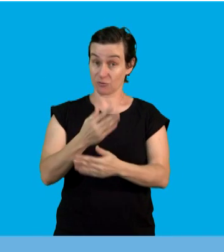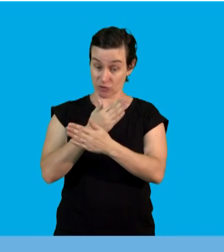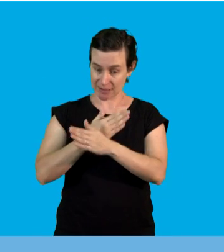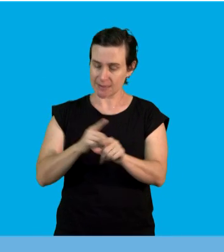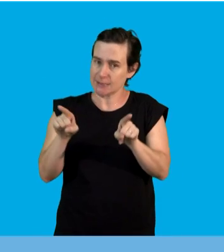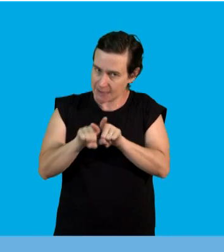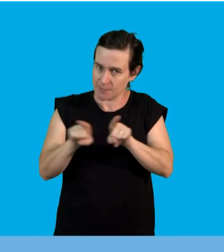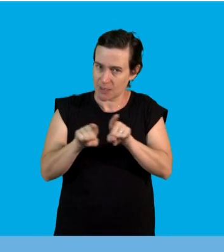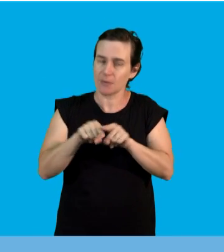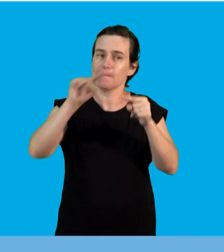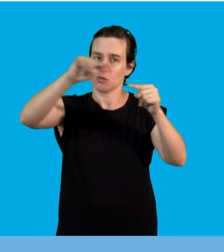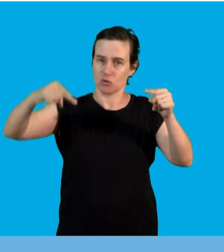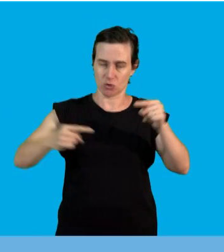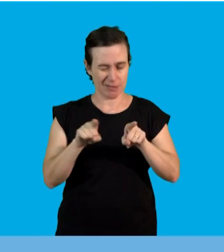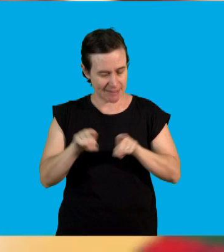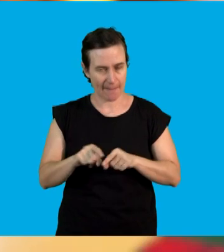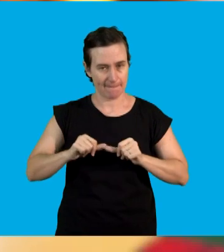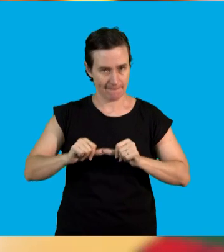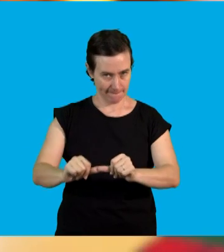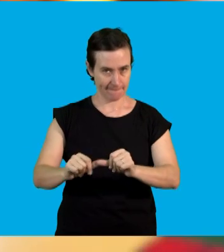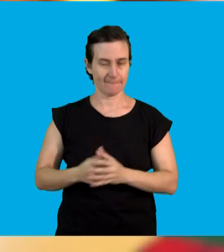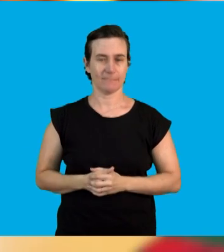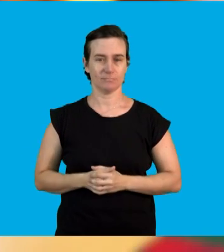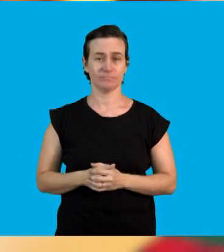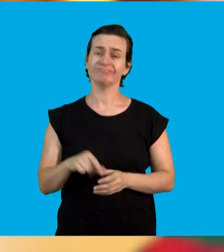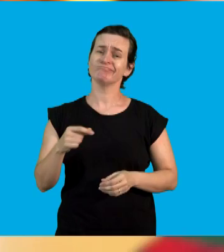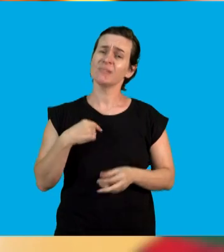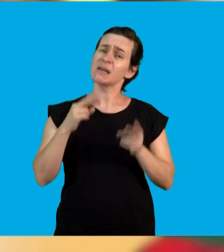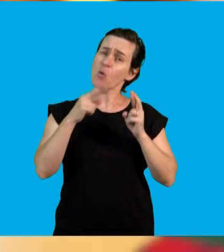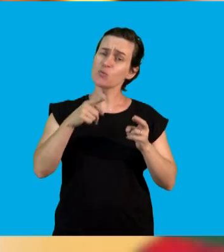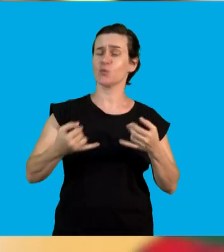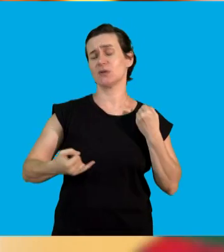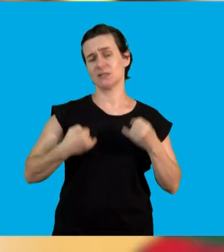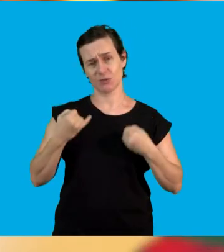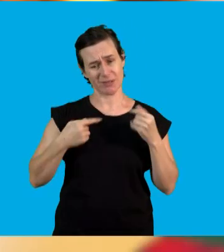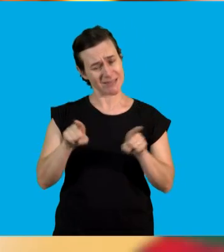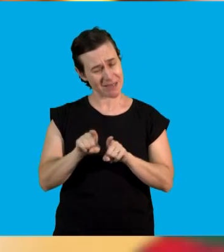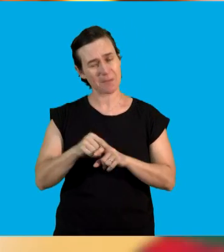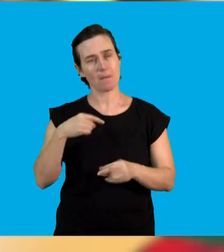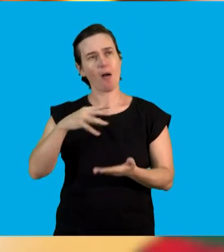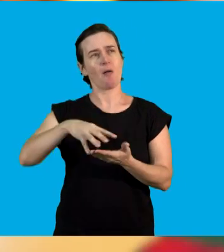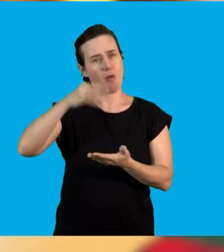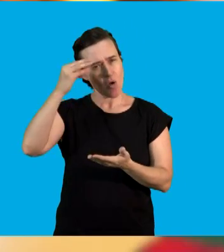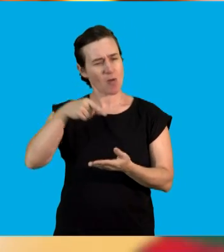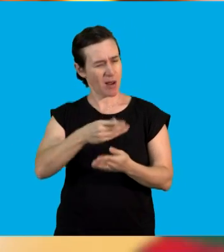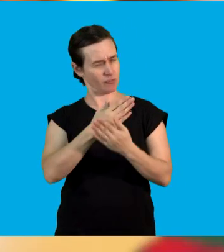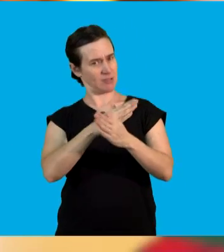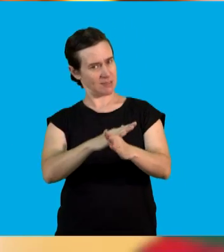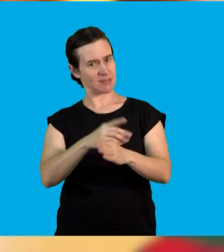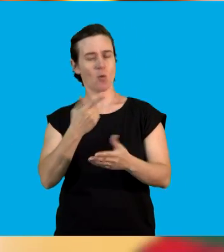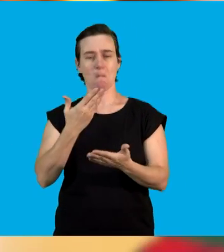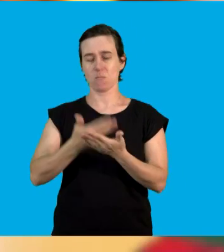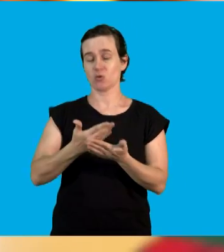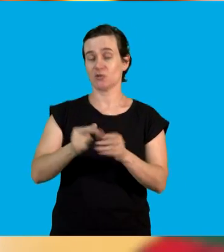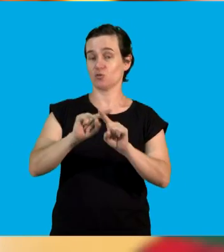that particular circuit. So with all of that said, learners, I hope you had as much fun as I did learning about the resistance or